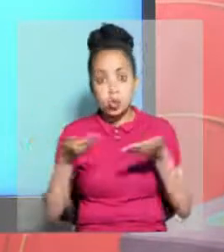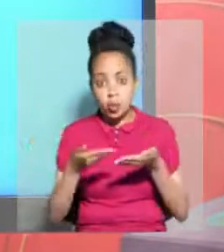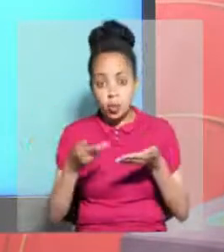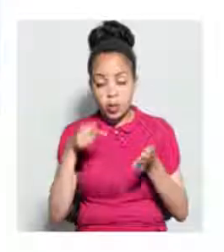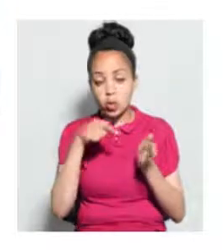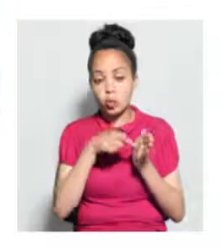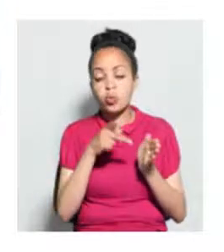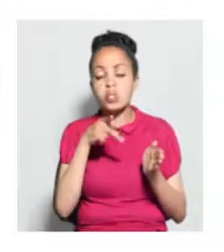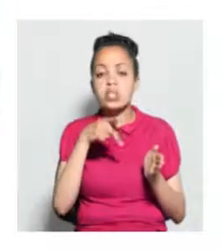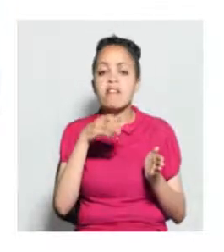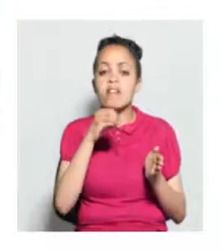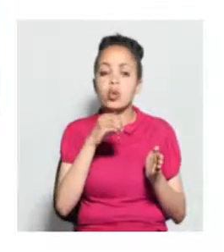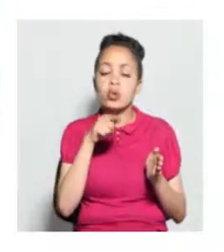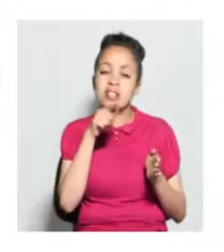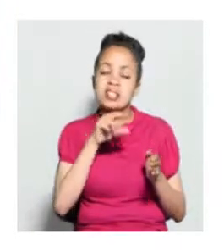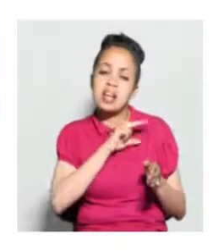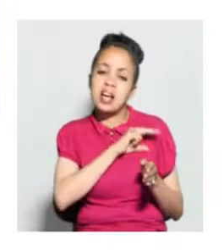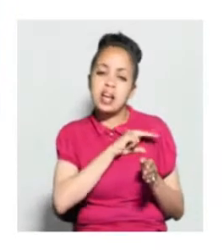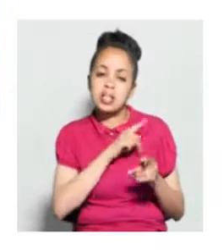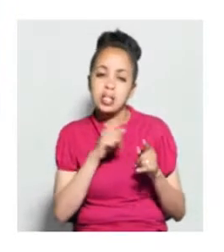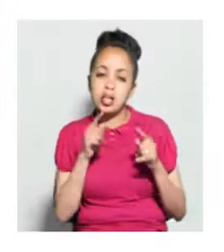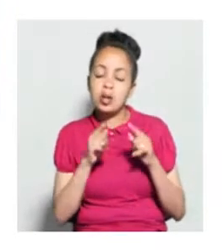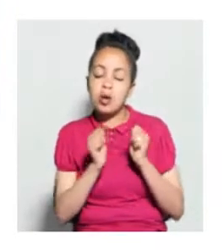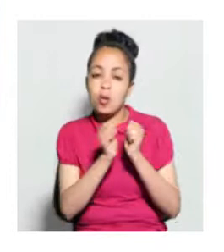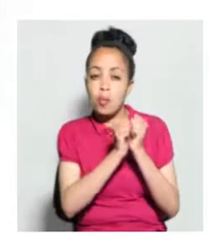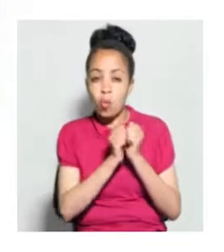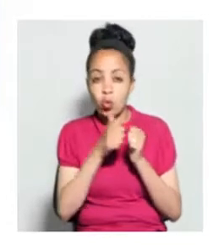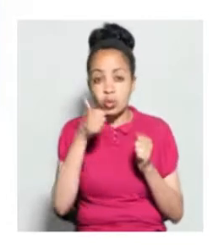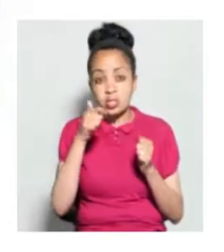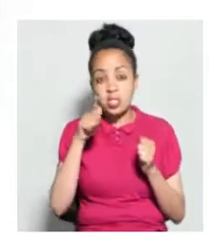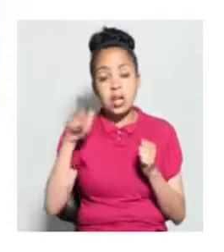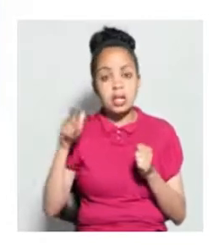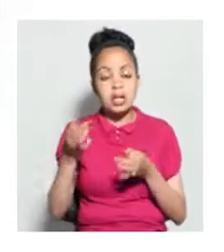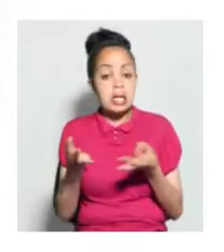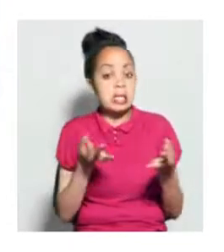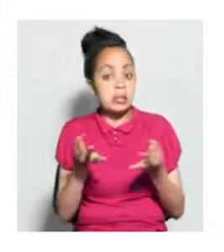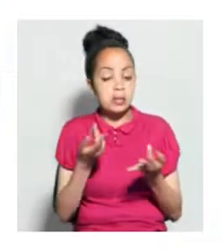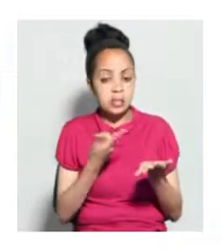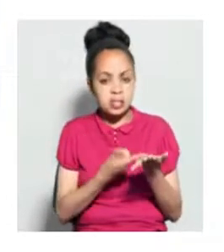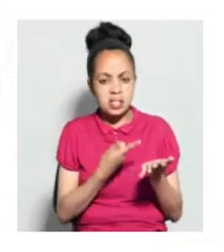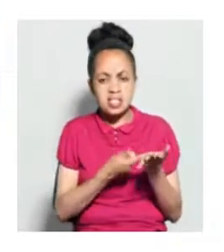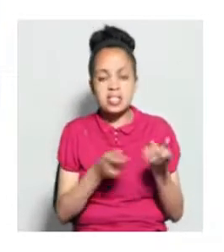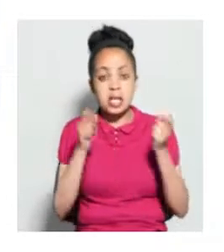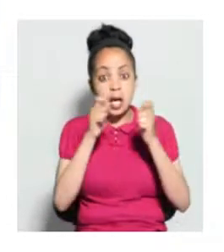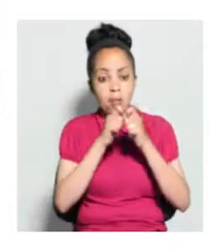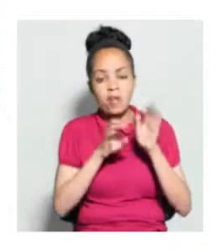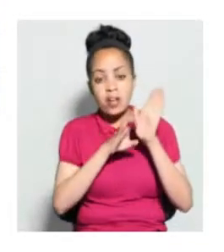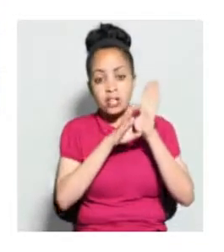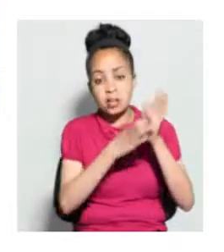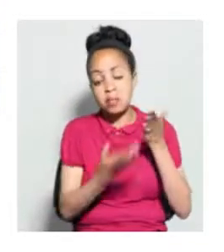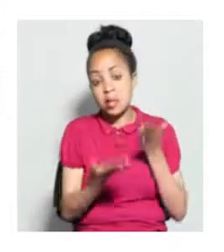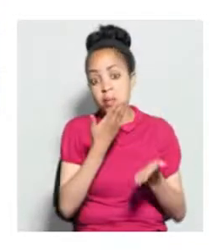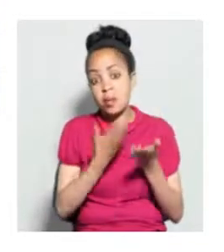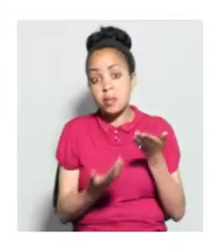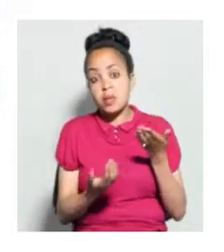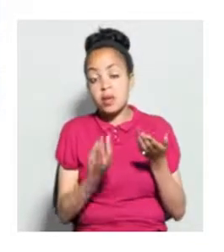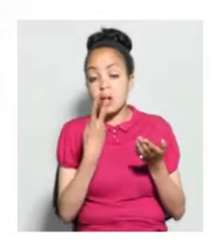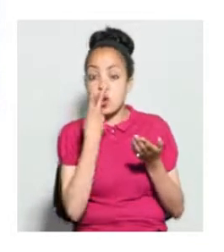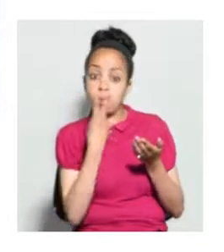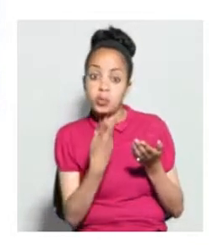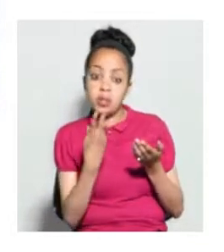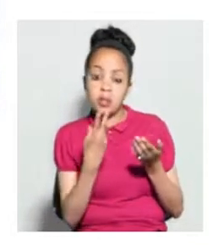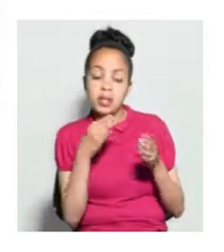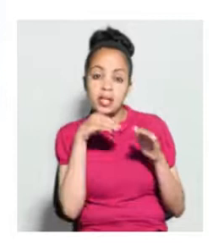phenotype. The character of both allele can be expressed here. This type of example may be most probably